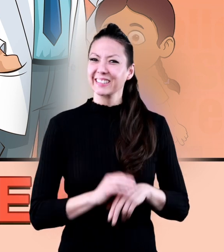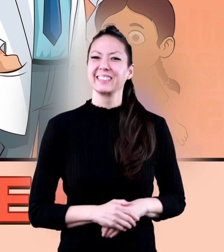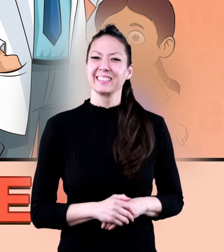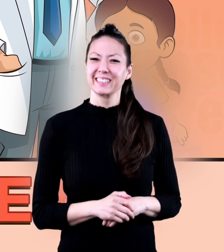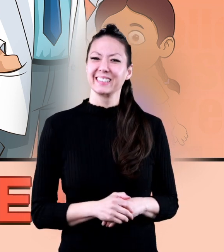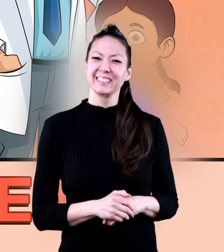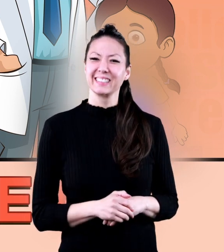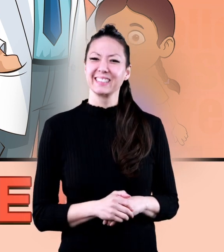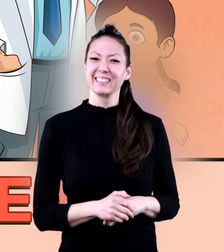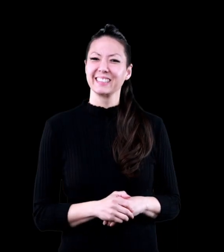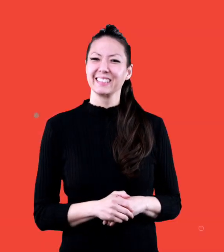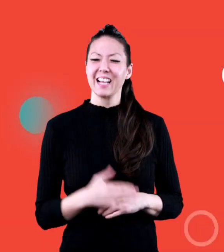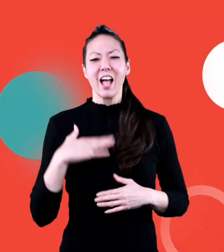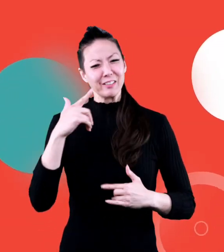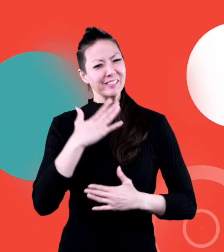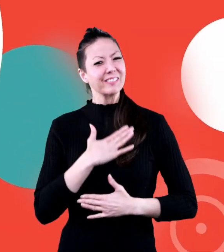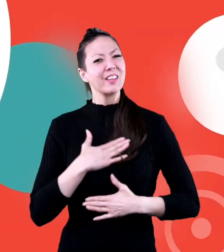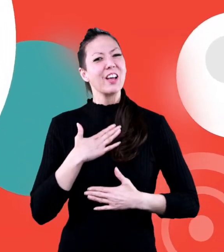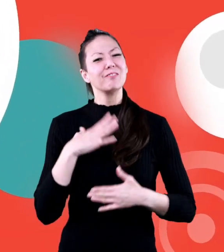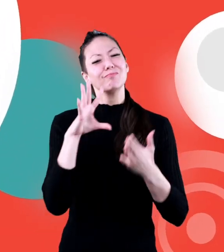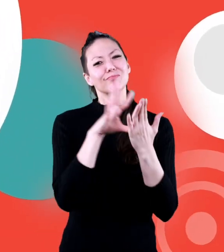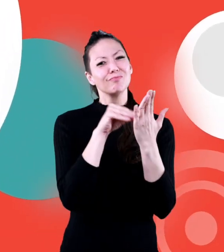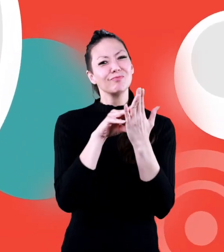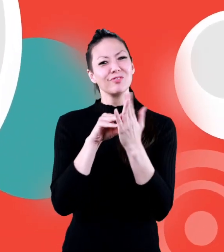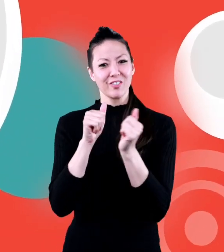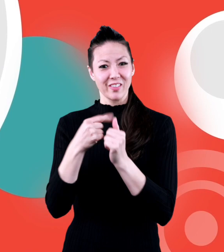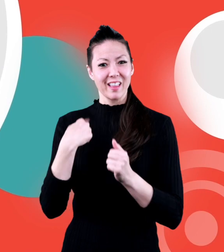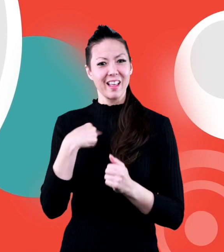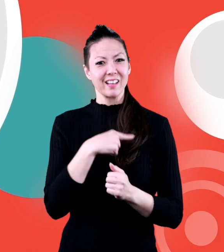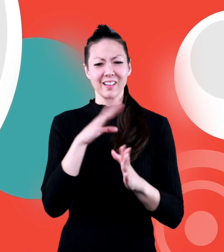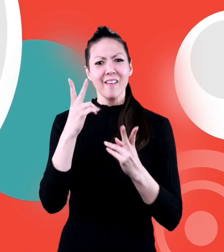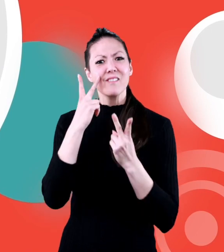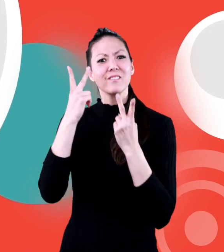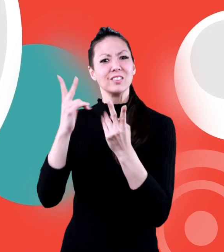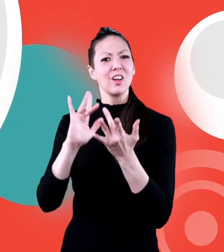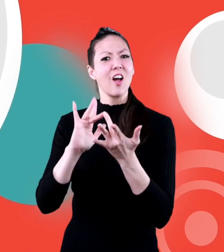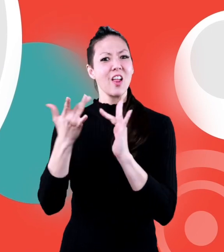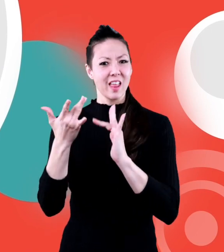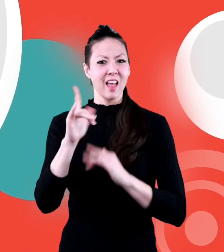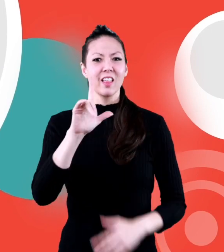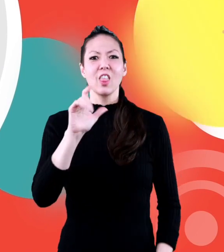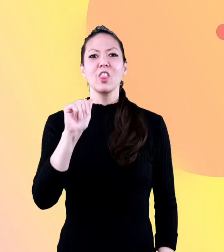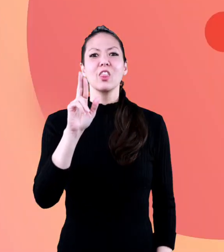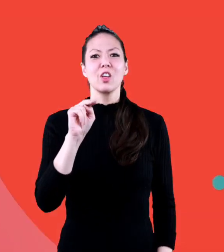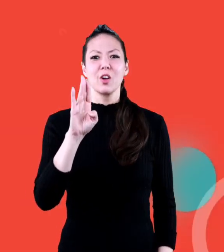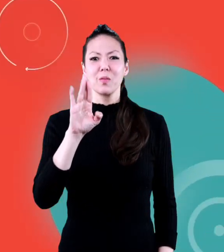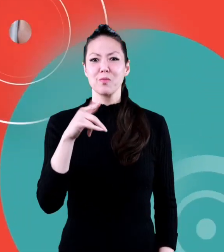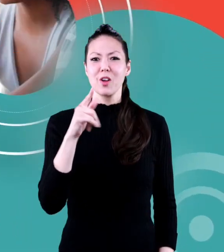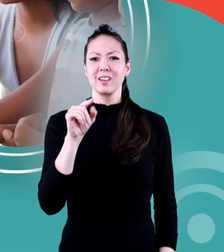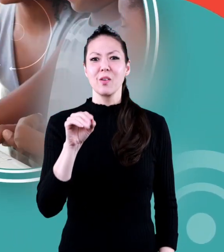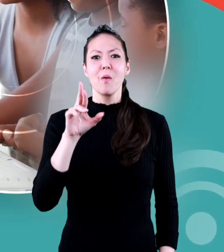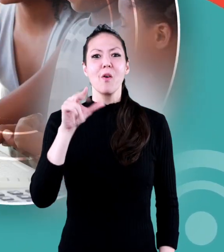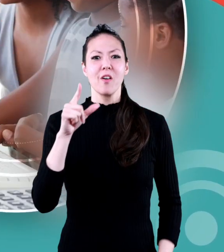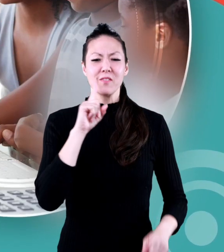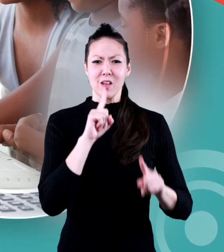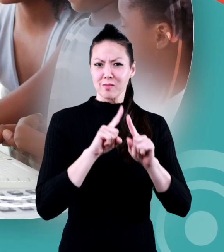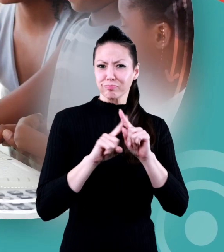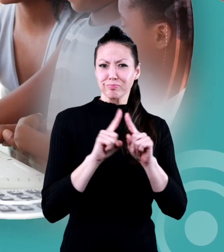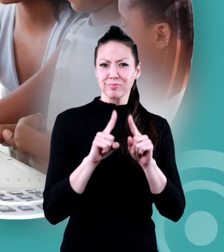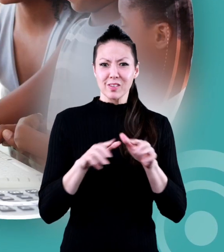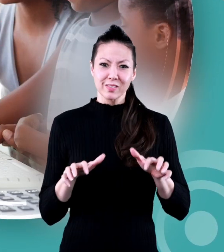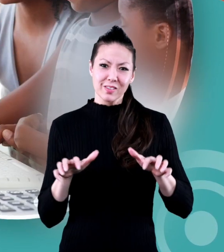Hope you had fun learning with us. Visit us at